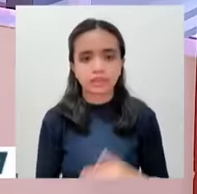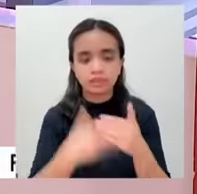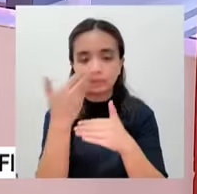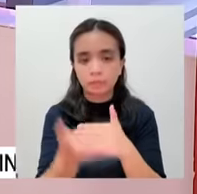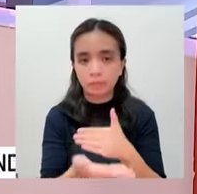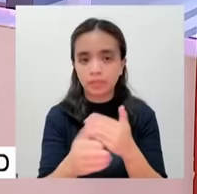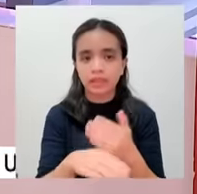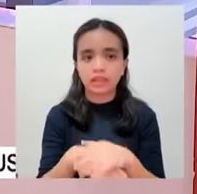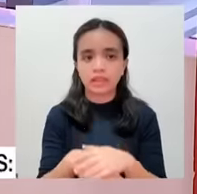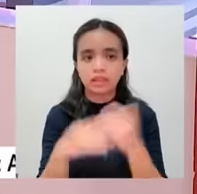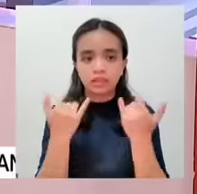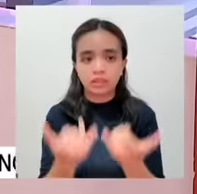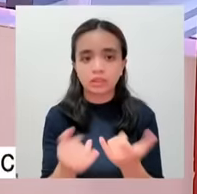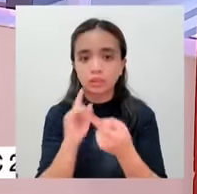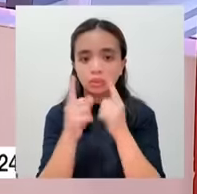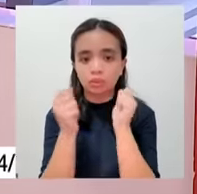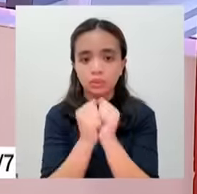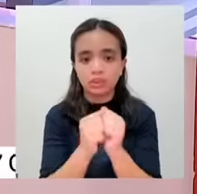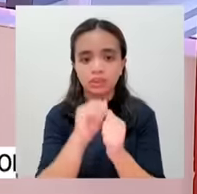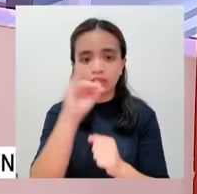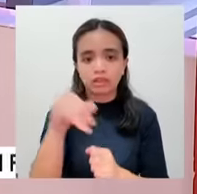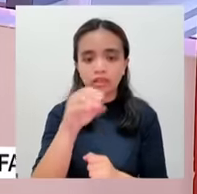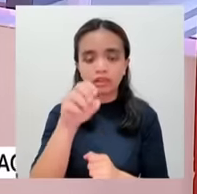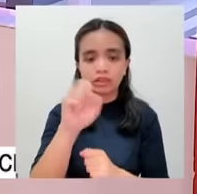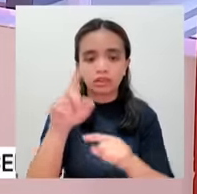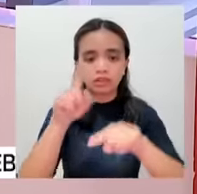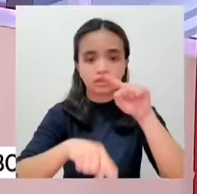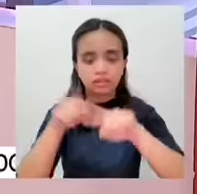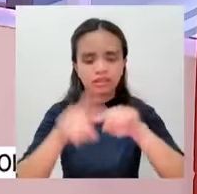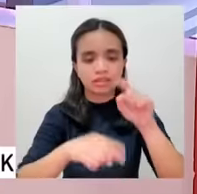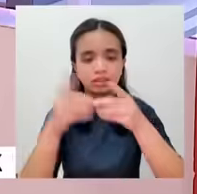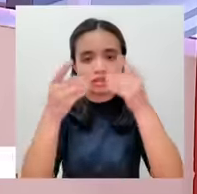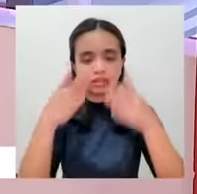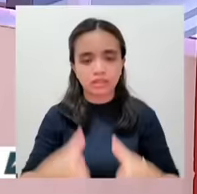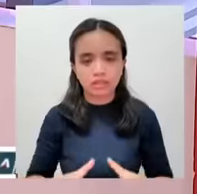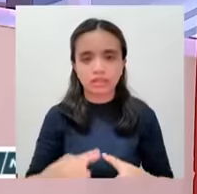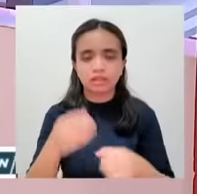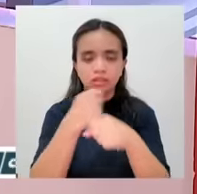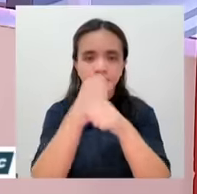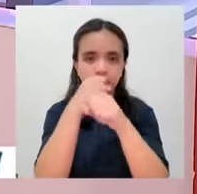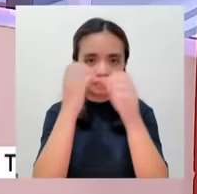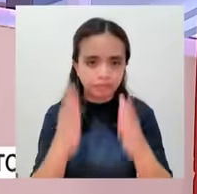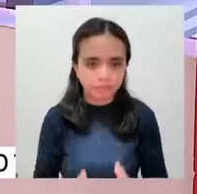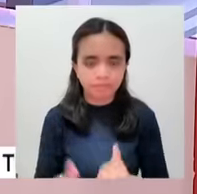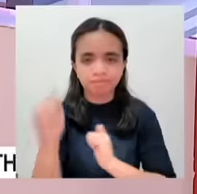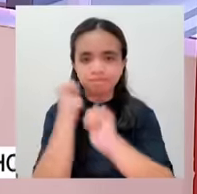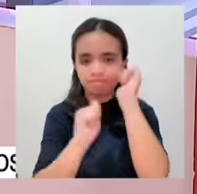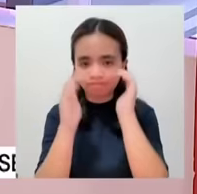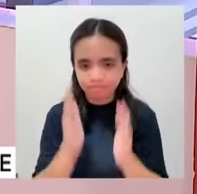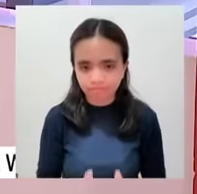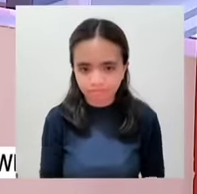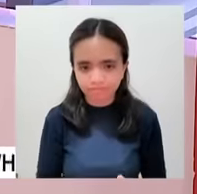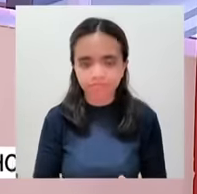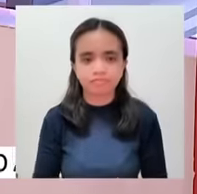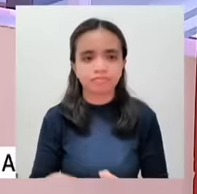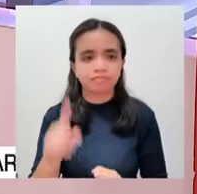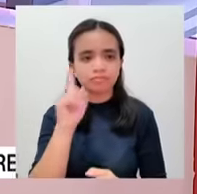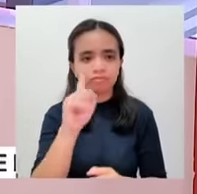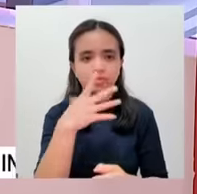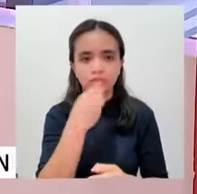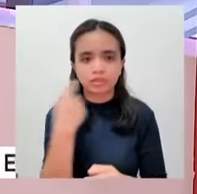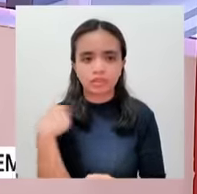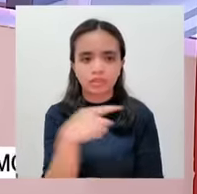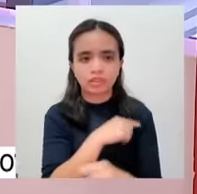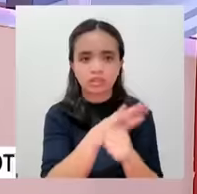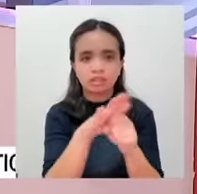We'll be speaking now with one of Jacqueline Hosset's friends, director, producer, actress, and one of the pillars of our local